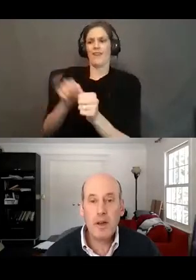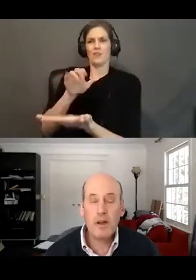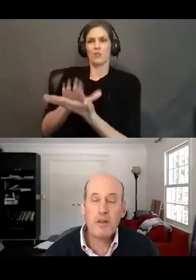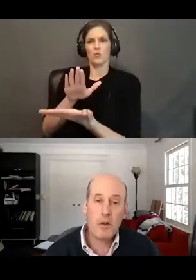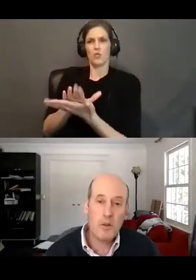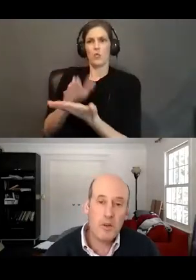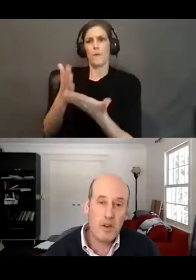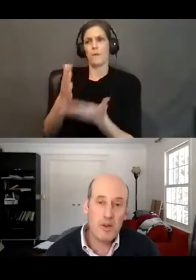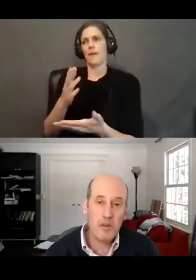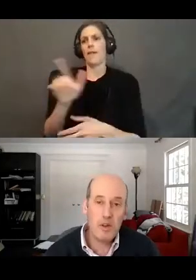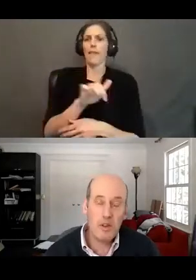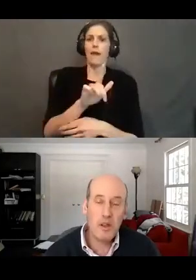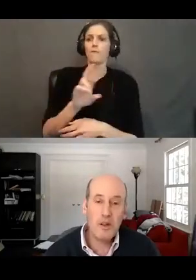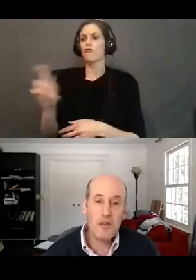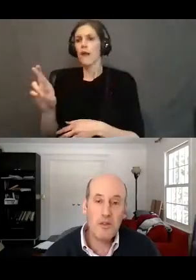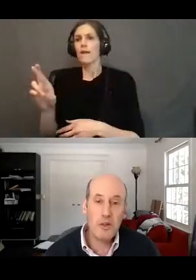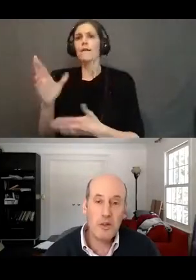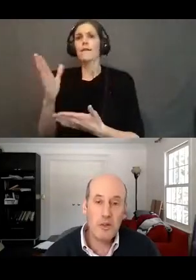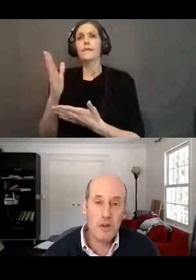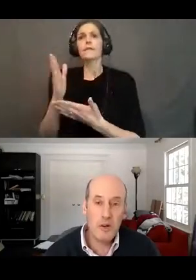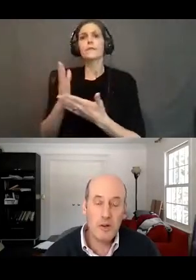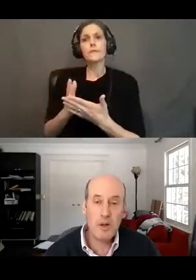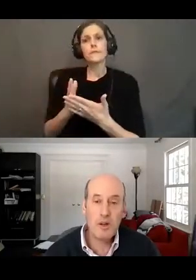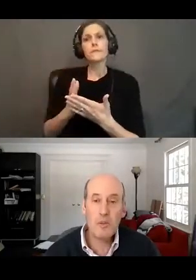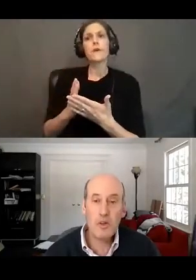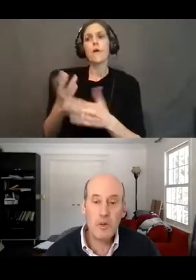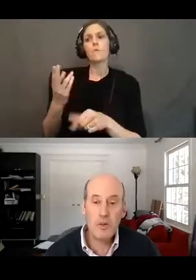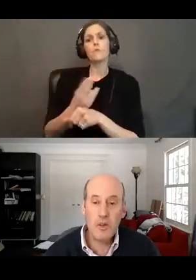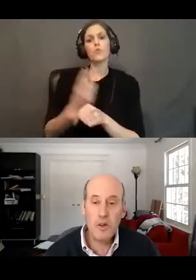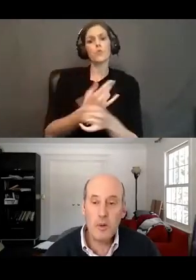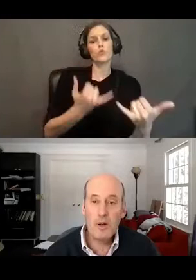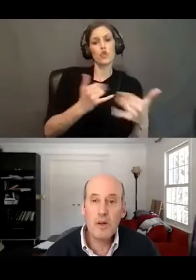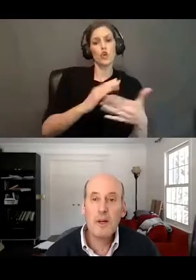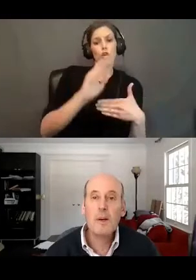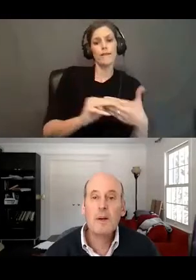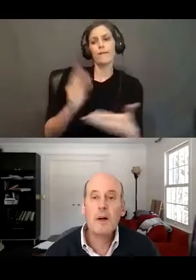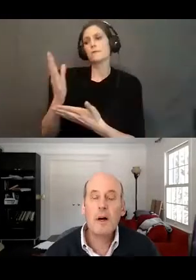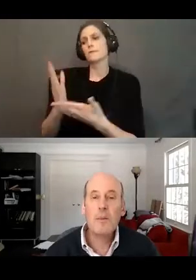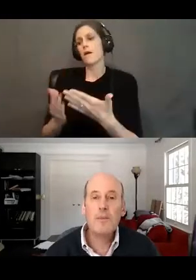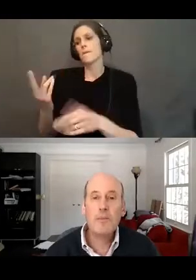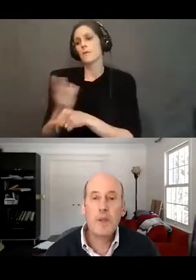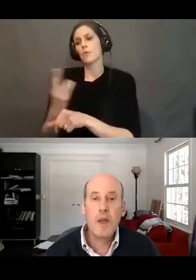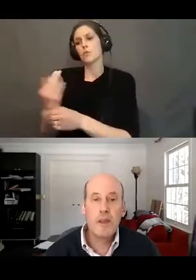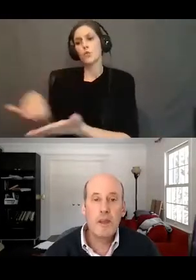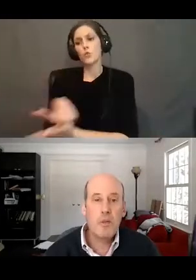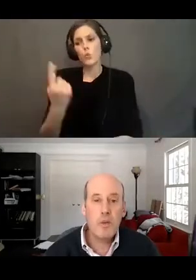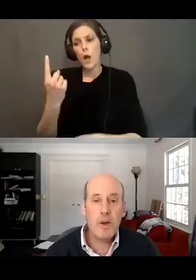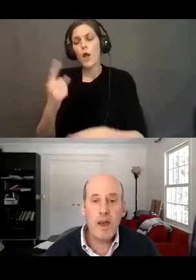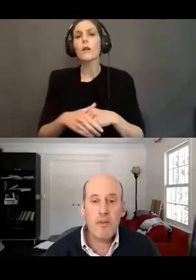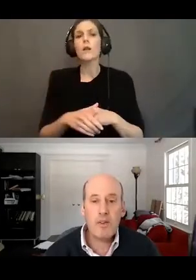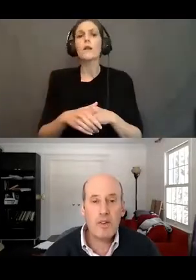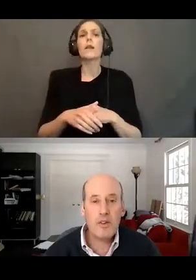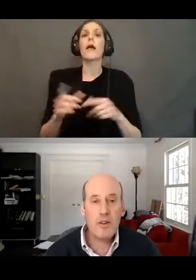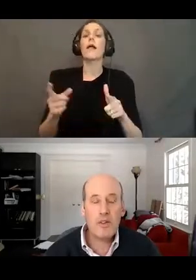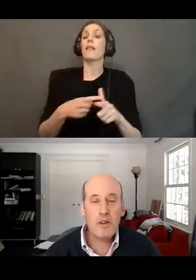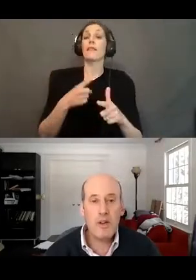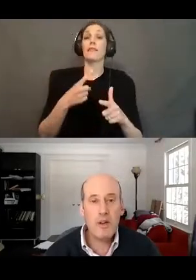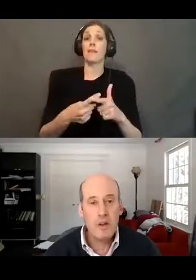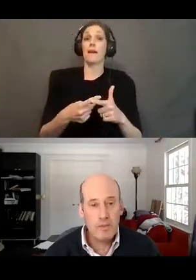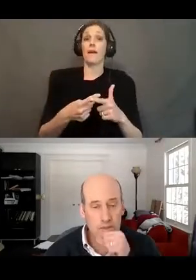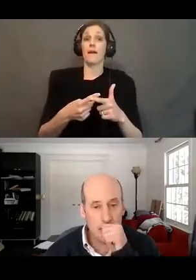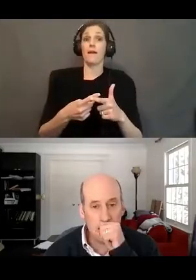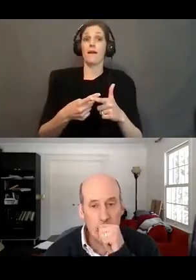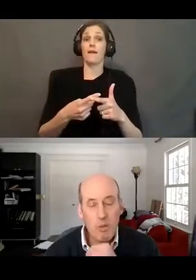and a right. Some of the teachers within a given school use the current curriculum, some use the new one. And then what we have is